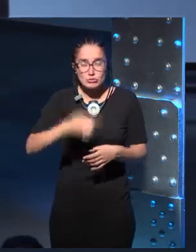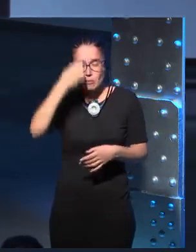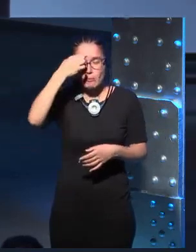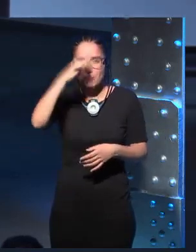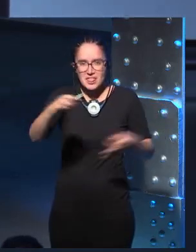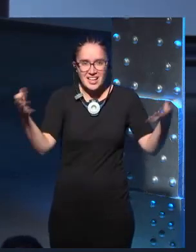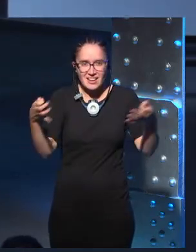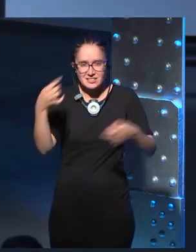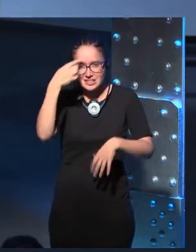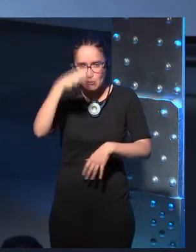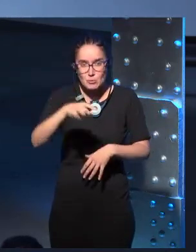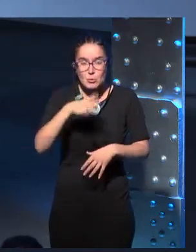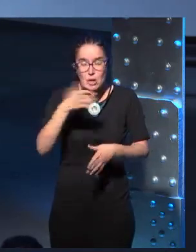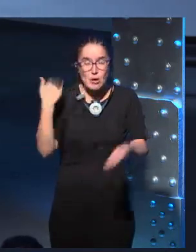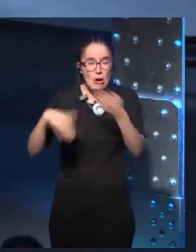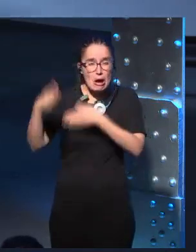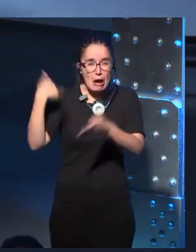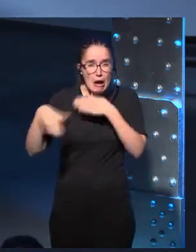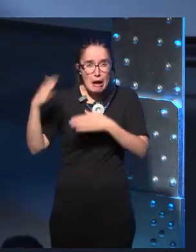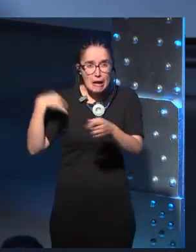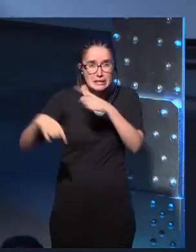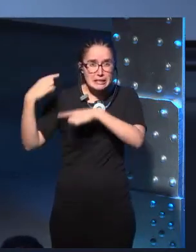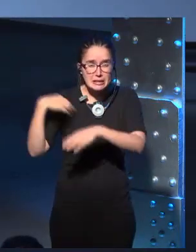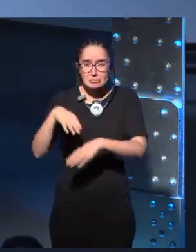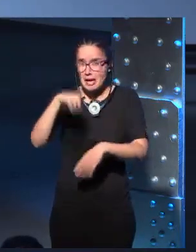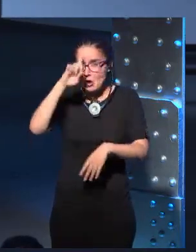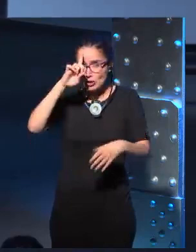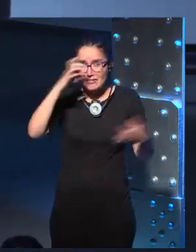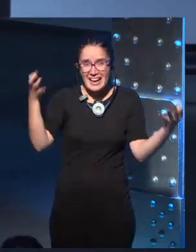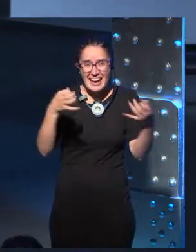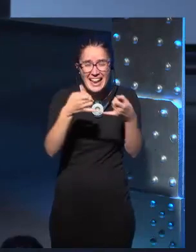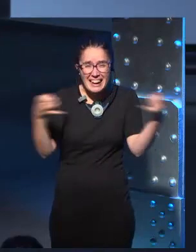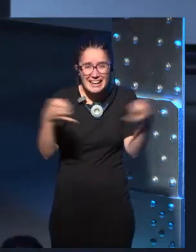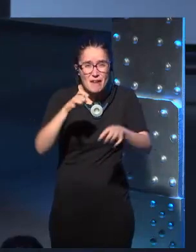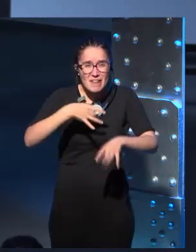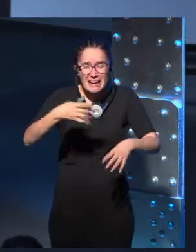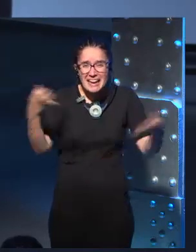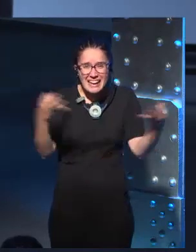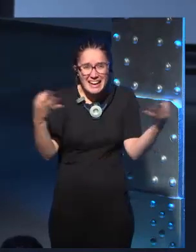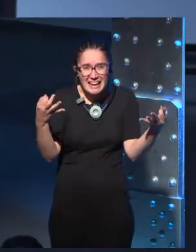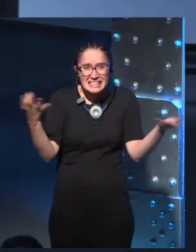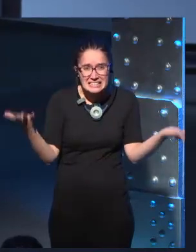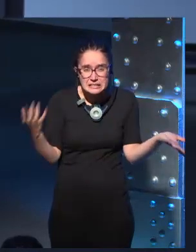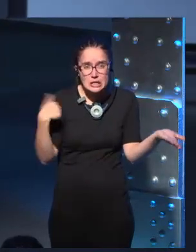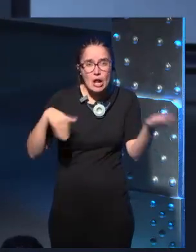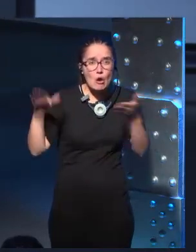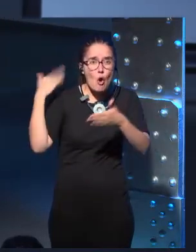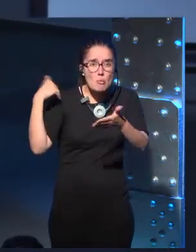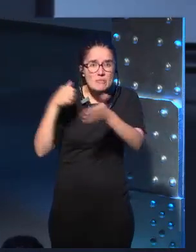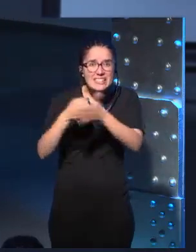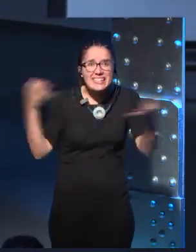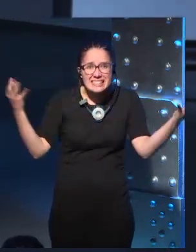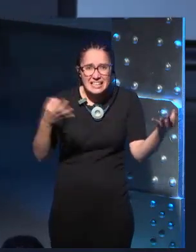ancestors, they did not. What is the Milky Way? Is there something behind? What is that? Well, every time you look